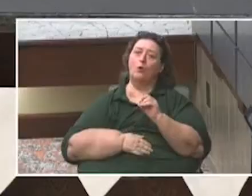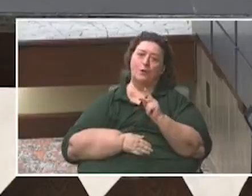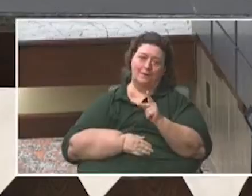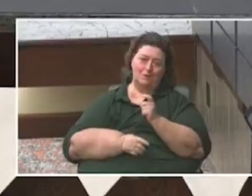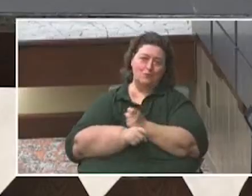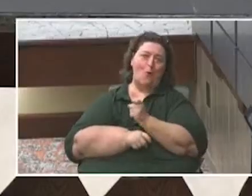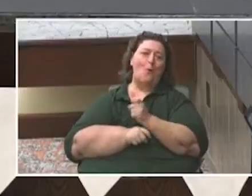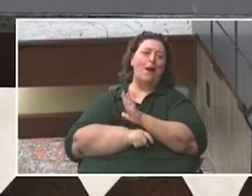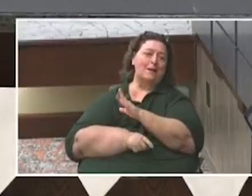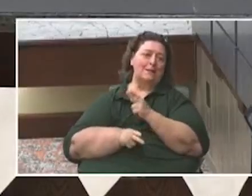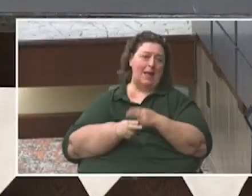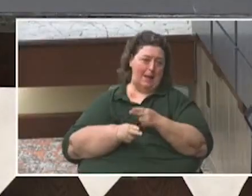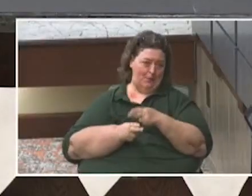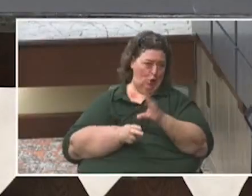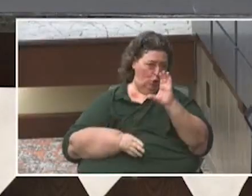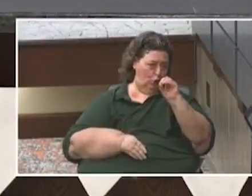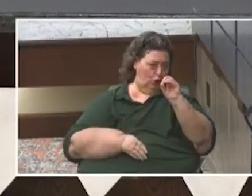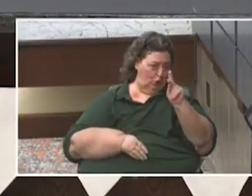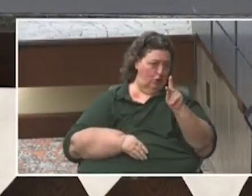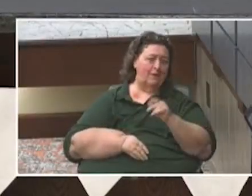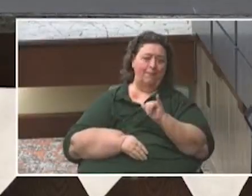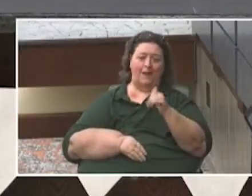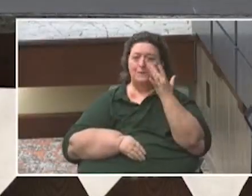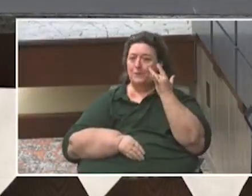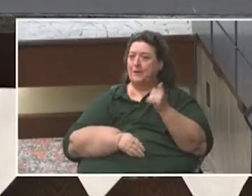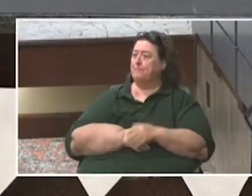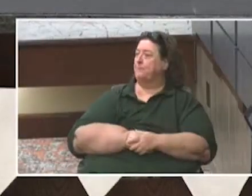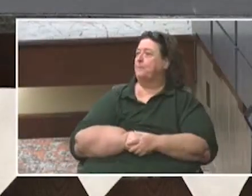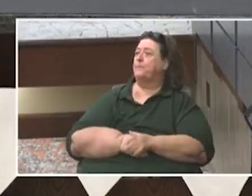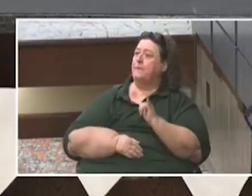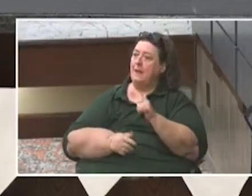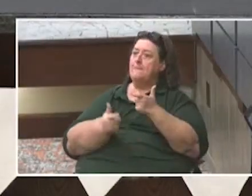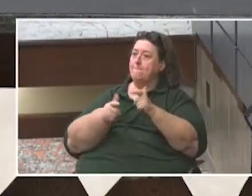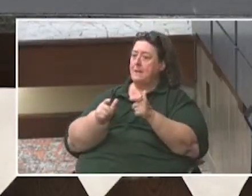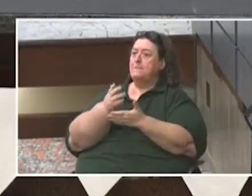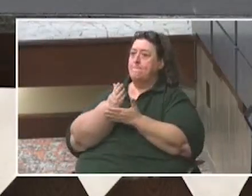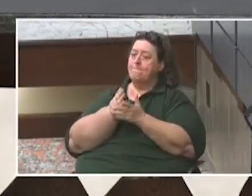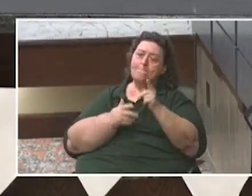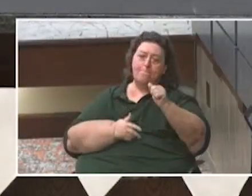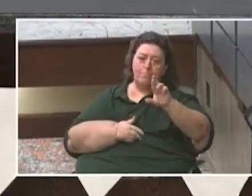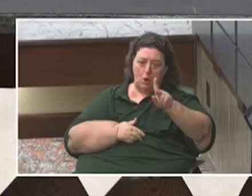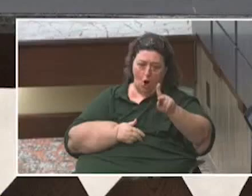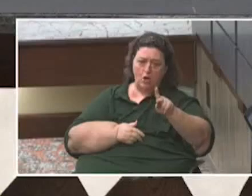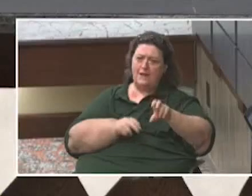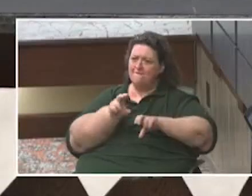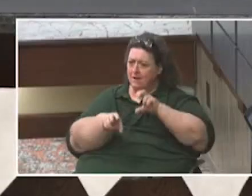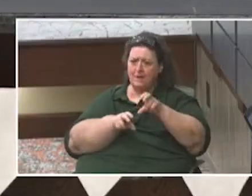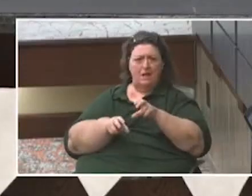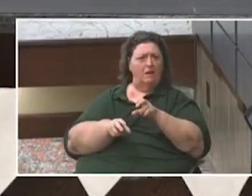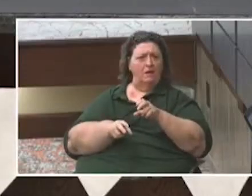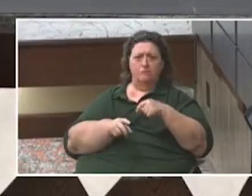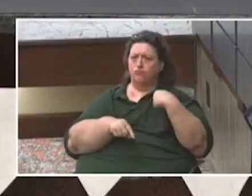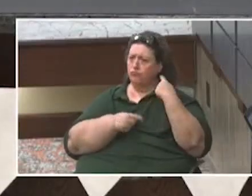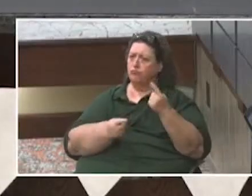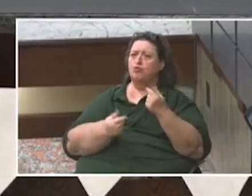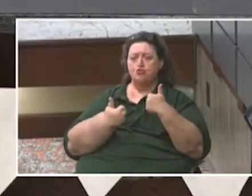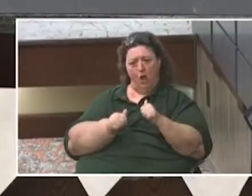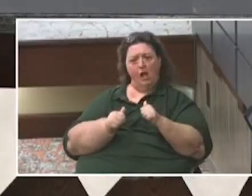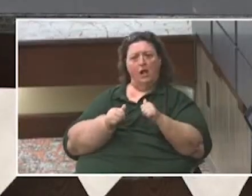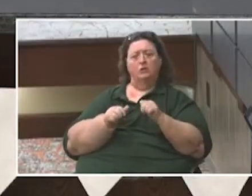great job on this. This is, like you say, the biggest park investment we've ever made. And we're trying to do that in conjunction